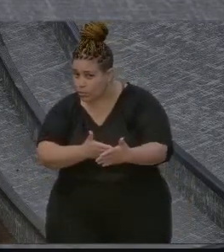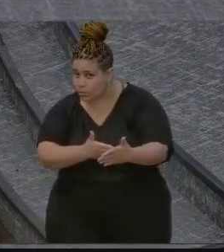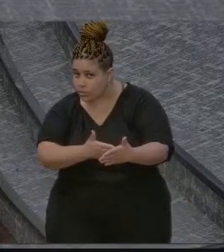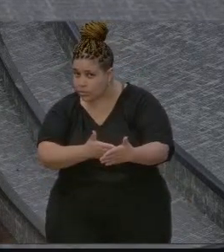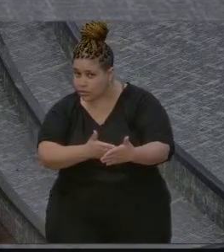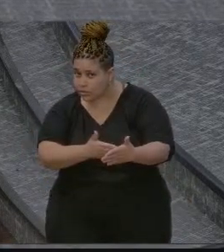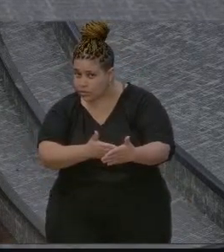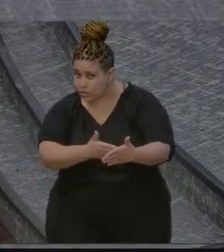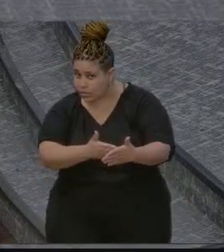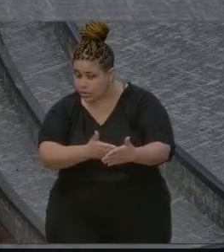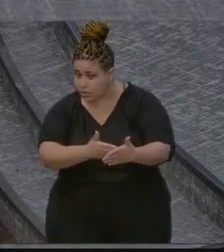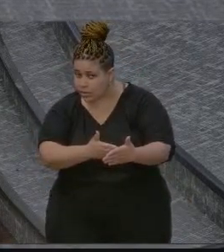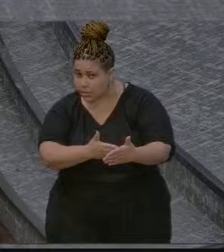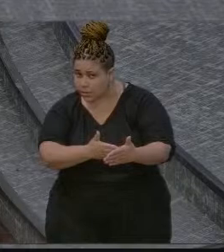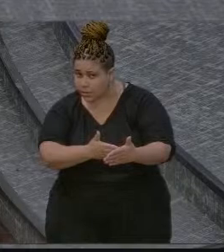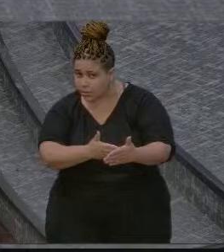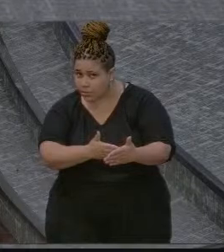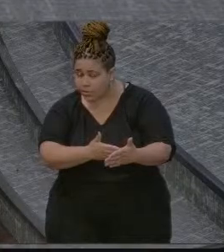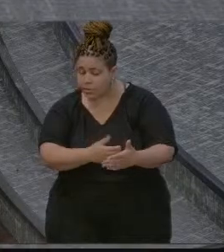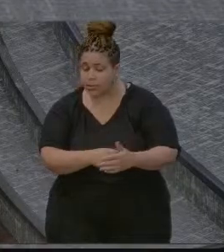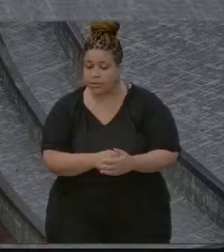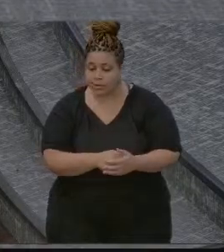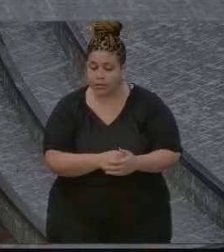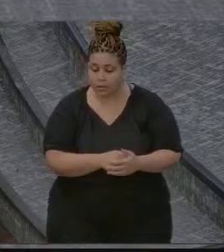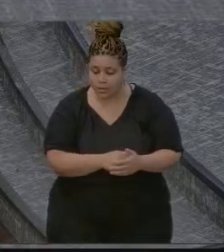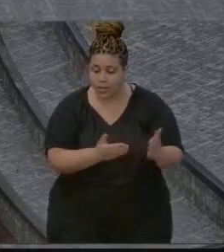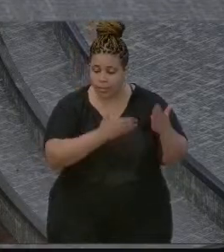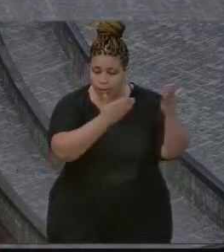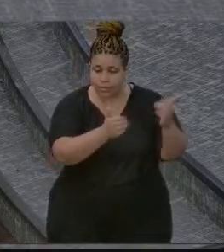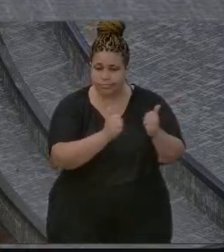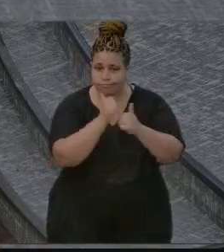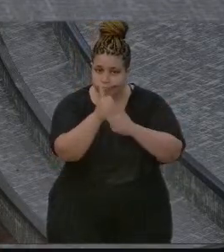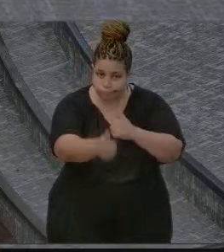Okay. So that motion carries,